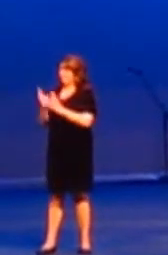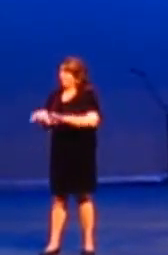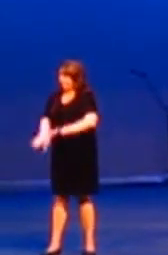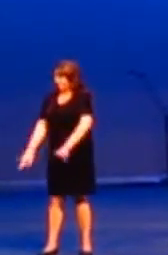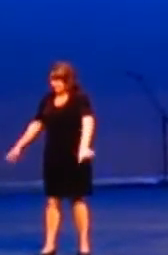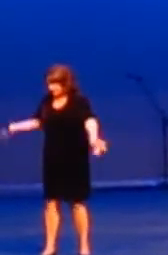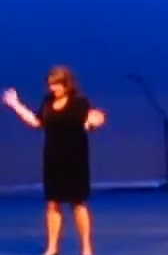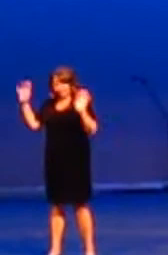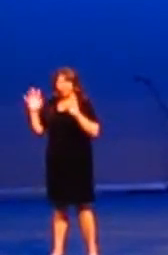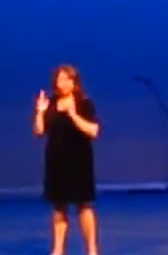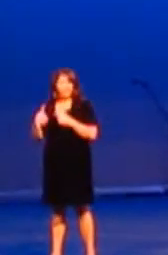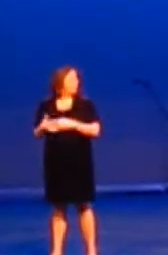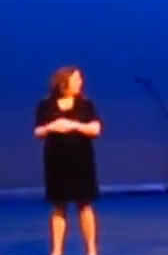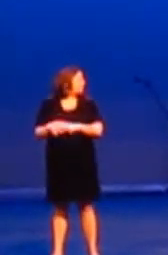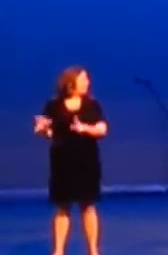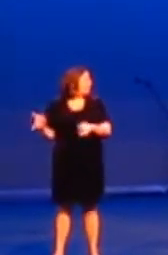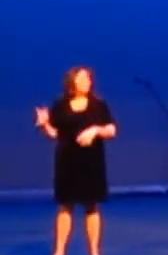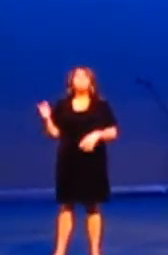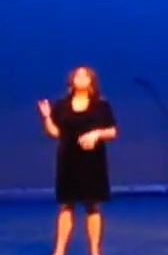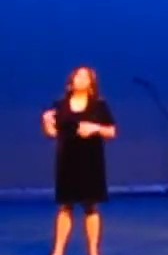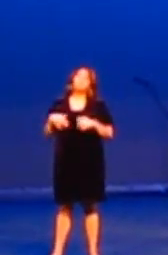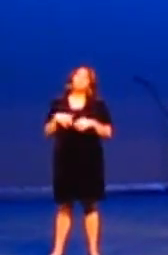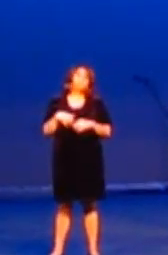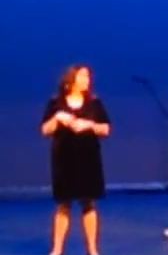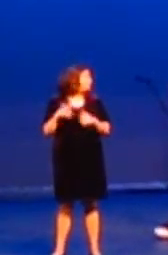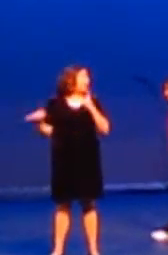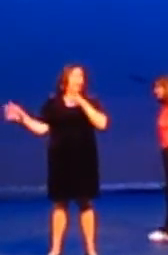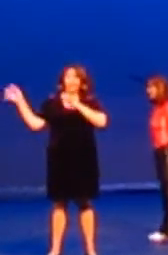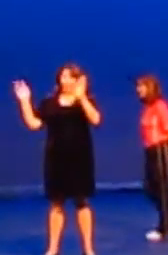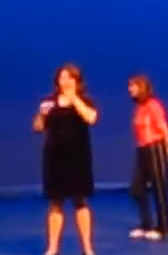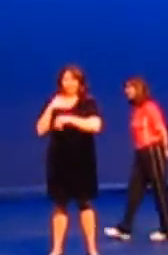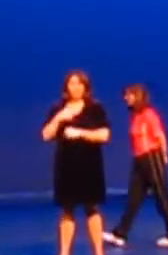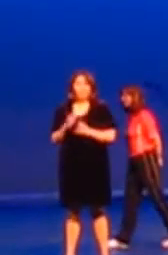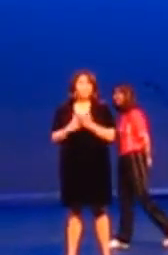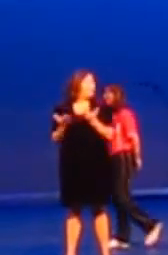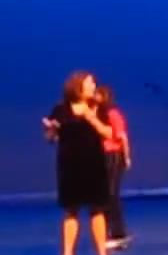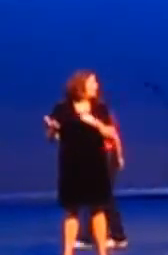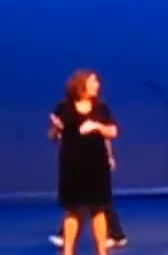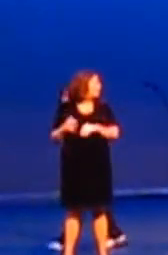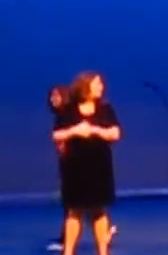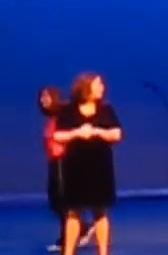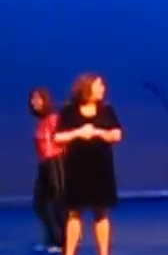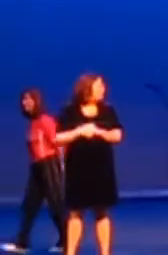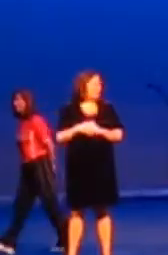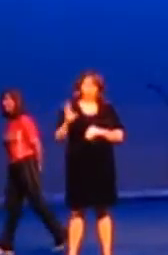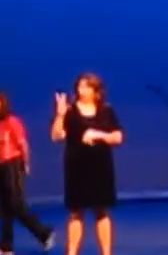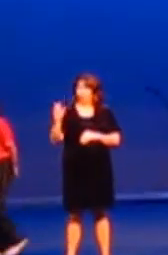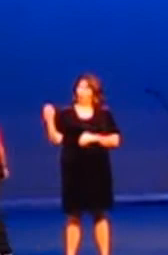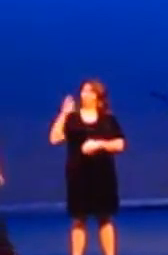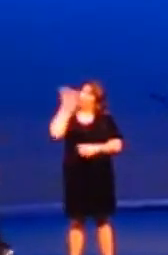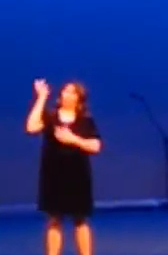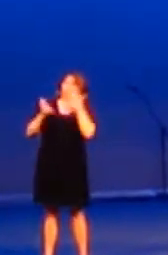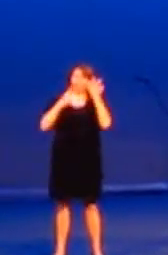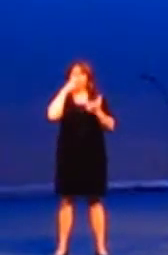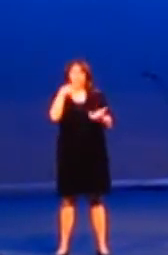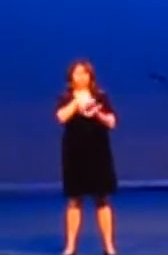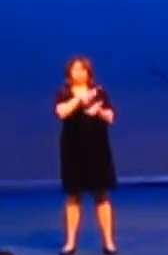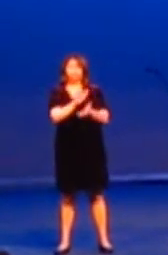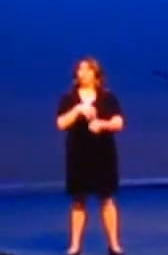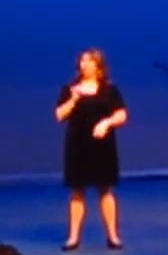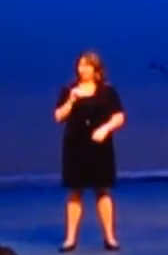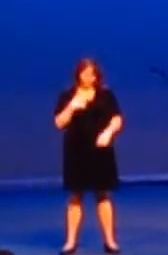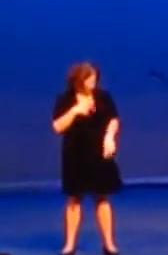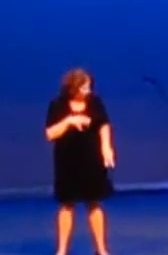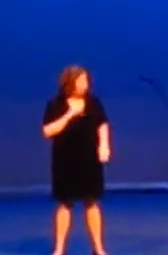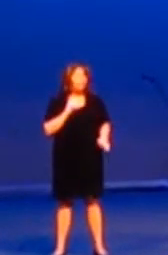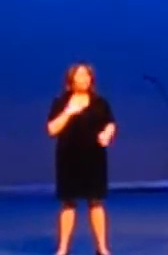bulldog in the cage next to him, saw that Willie was awake and wagged his stubby little tail. He went against the wall cage. Willie liked Fred when he barked. So loud it made Willie's whole